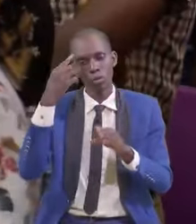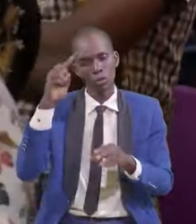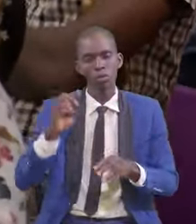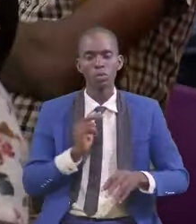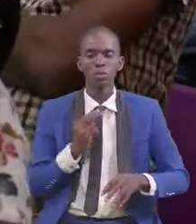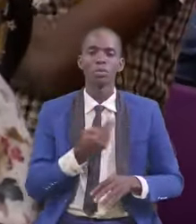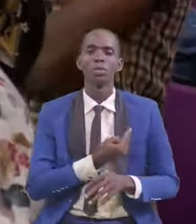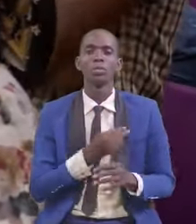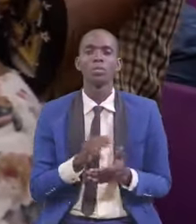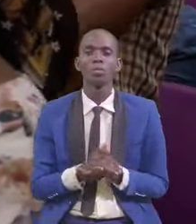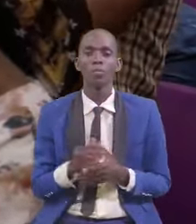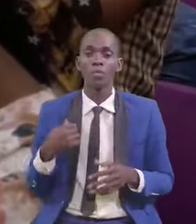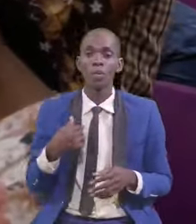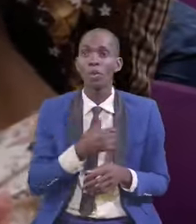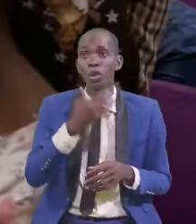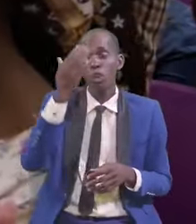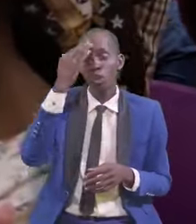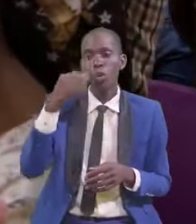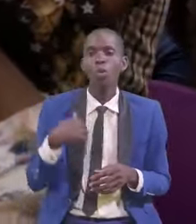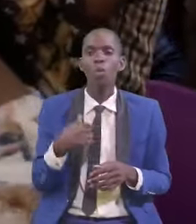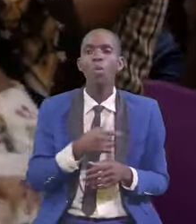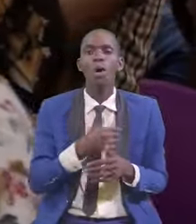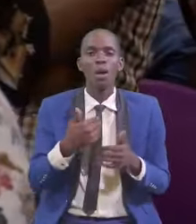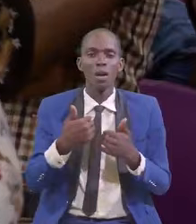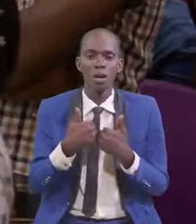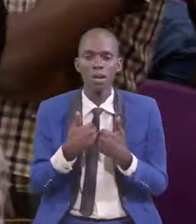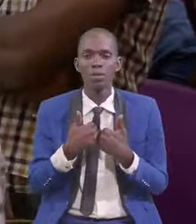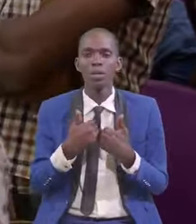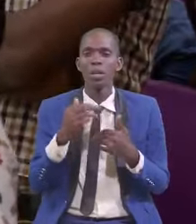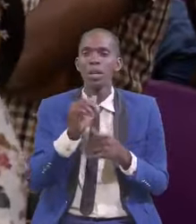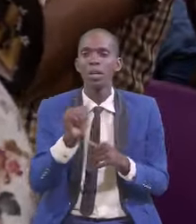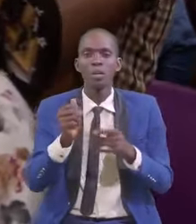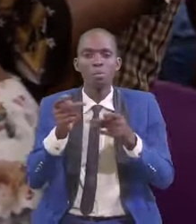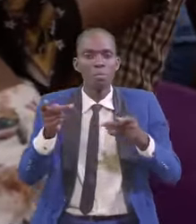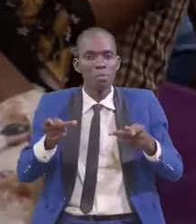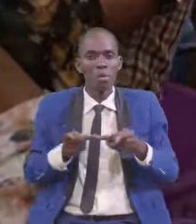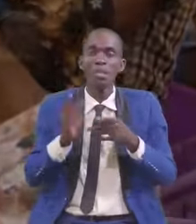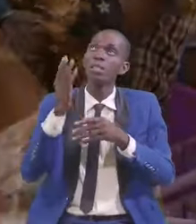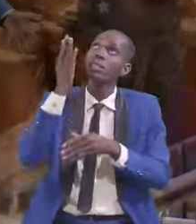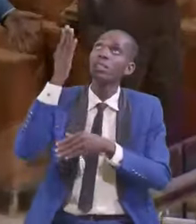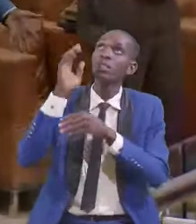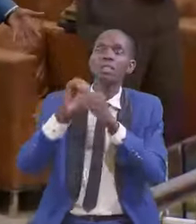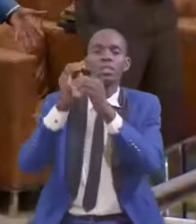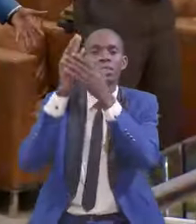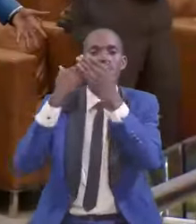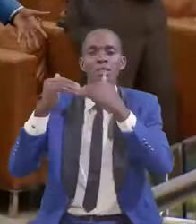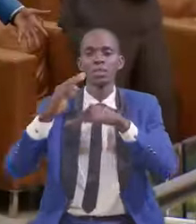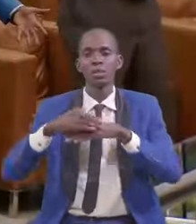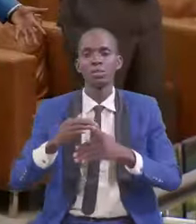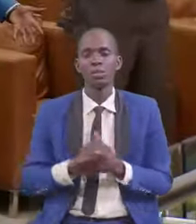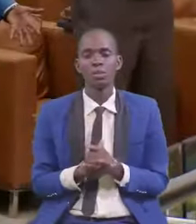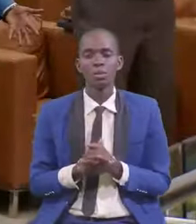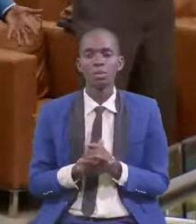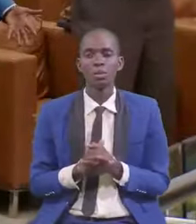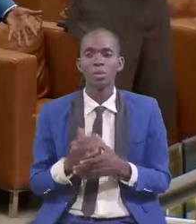us and we know we have a place in heaven